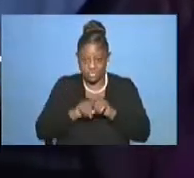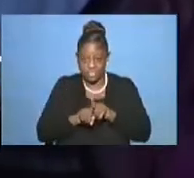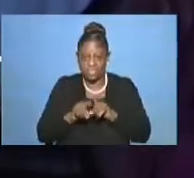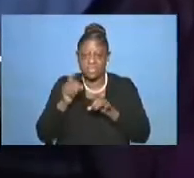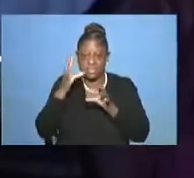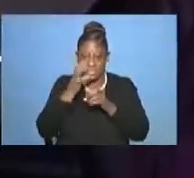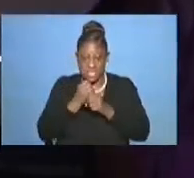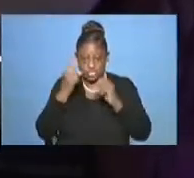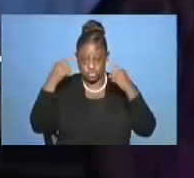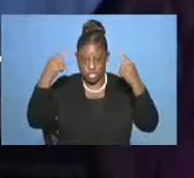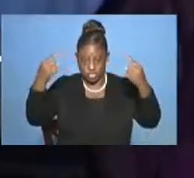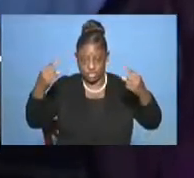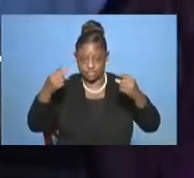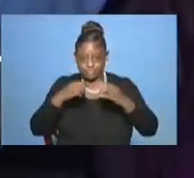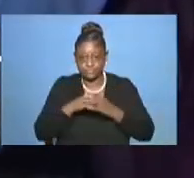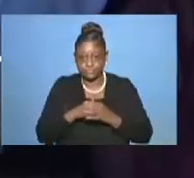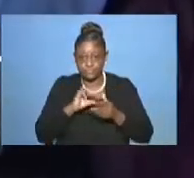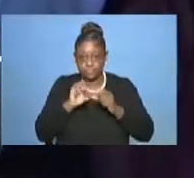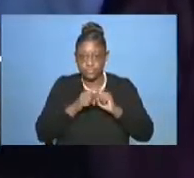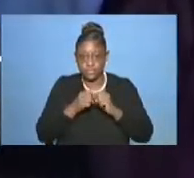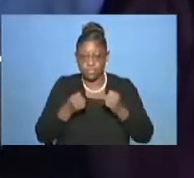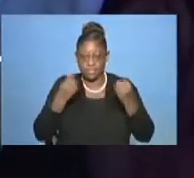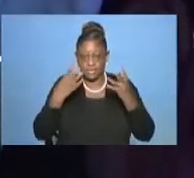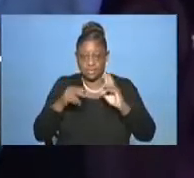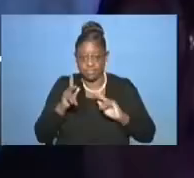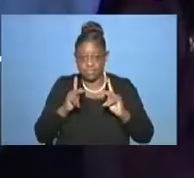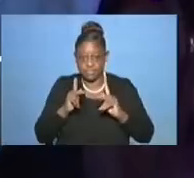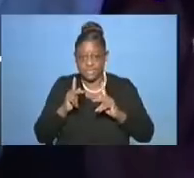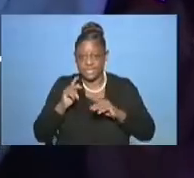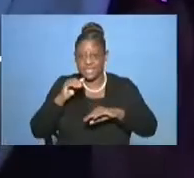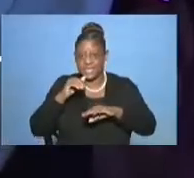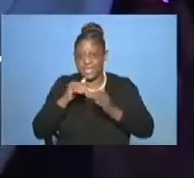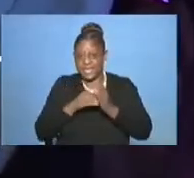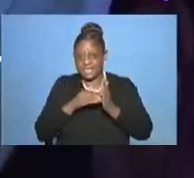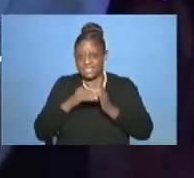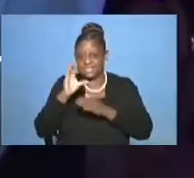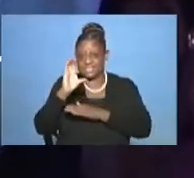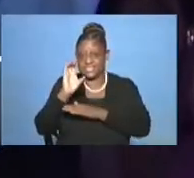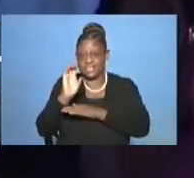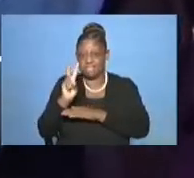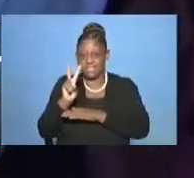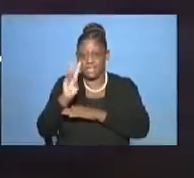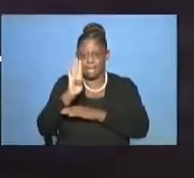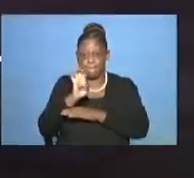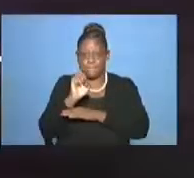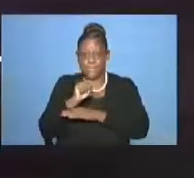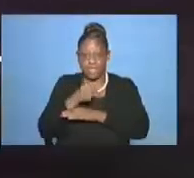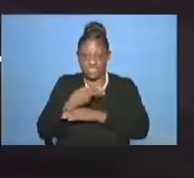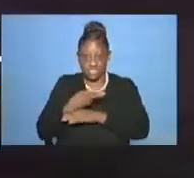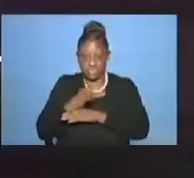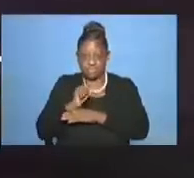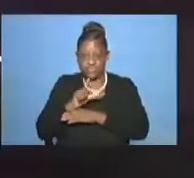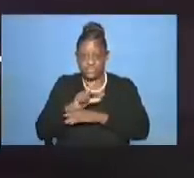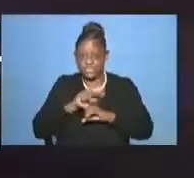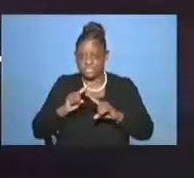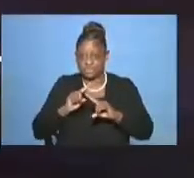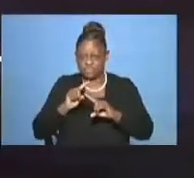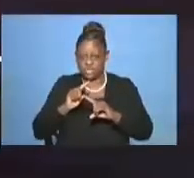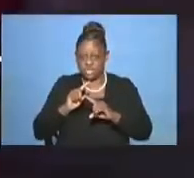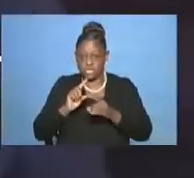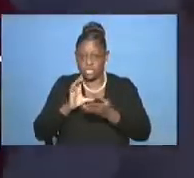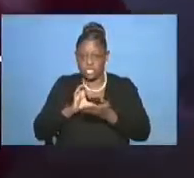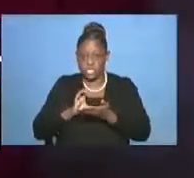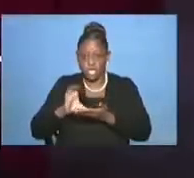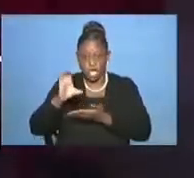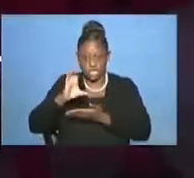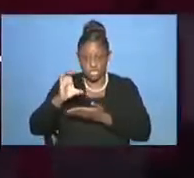Program. Aubrey was among dozens Monday evening at C.V. Bethel School, where more than 14 colleges and universities throughout North